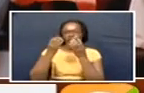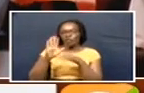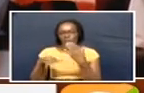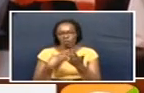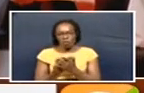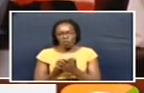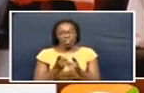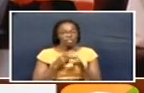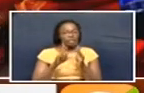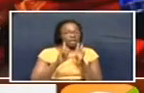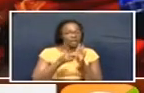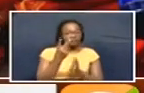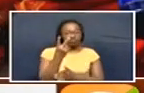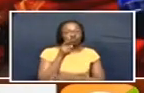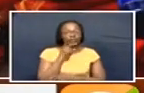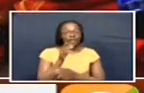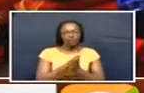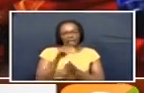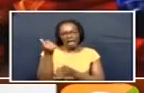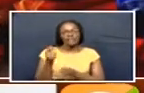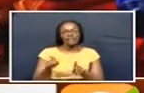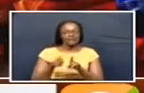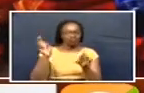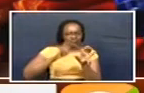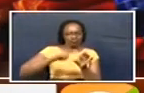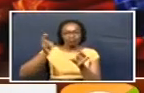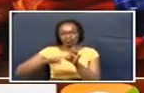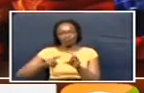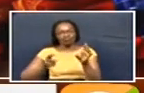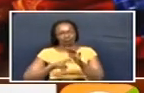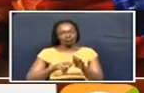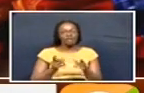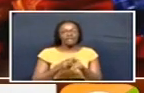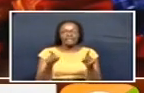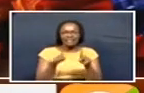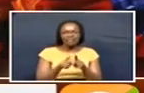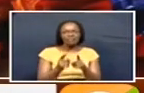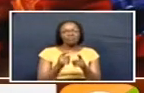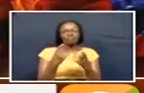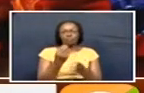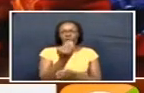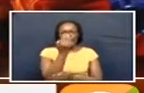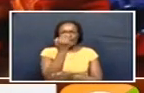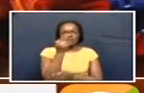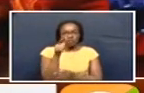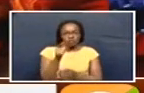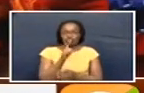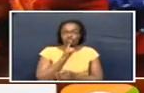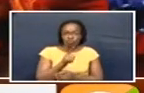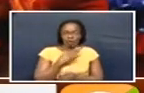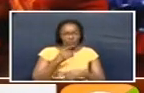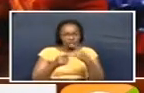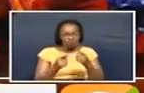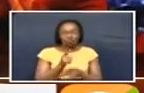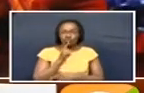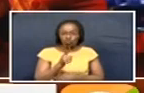the two gentlemen plus others jumped in. And that was the same question that I would get. Are you afraid? Are you sure you want to stay in this, or